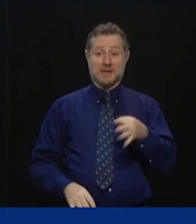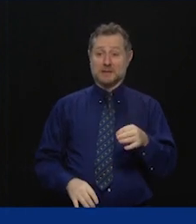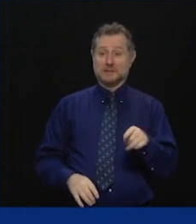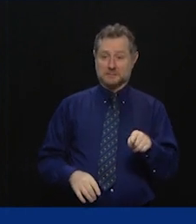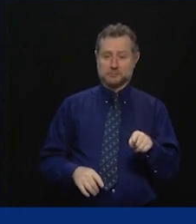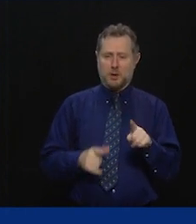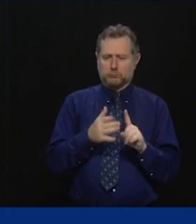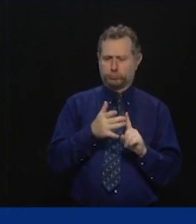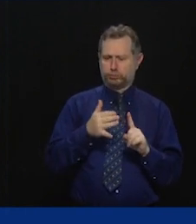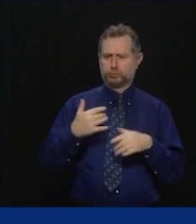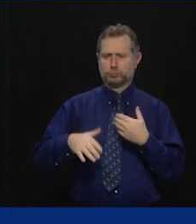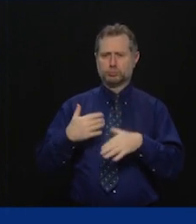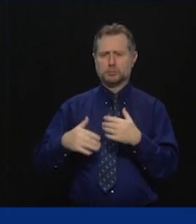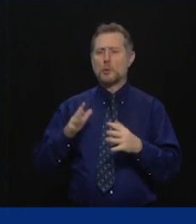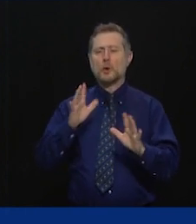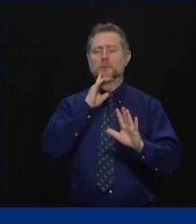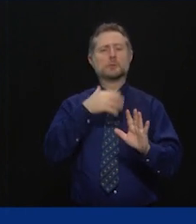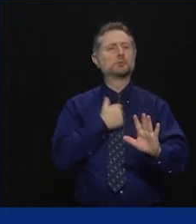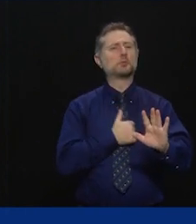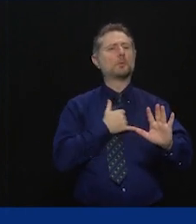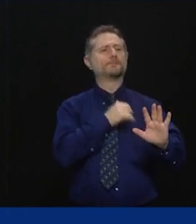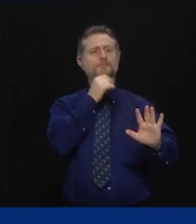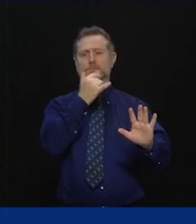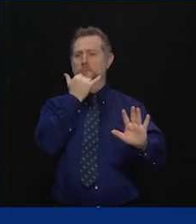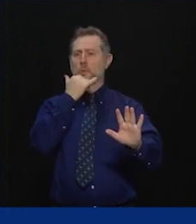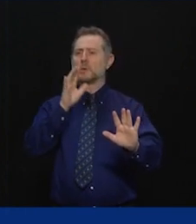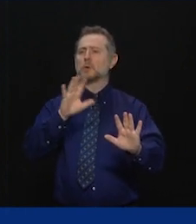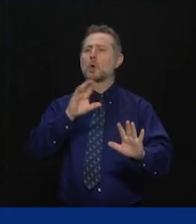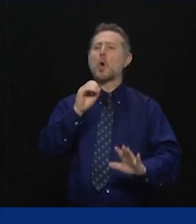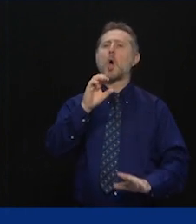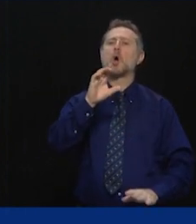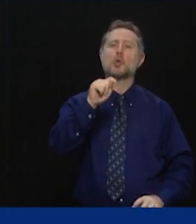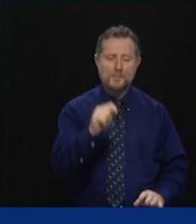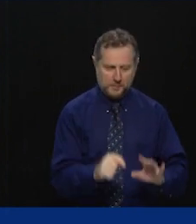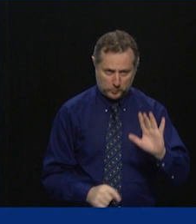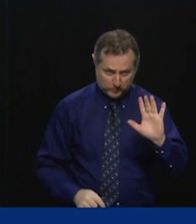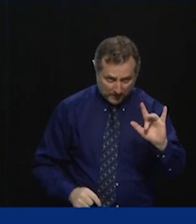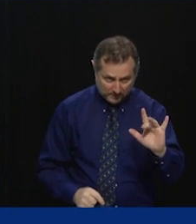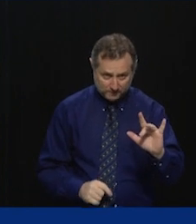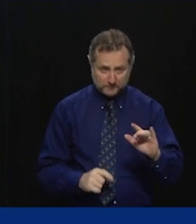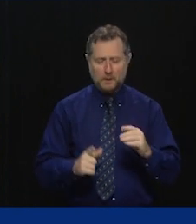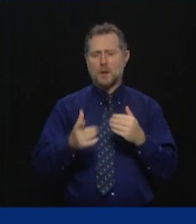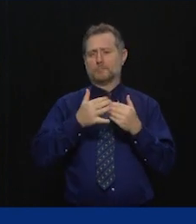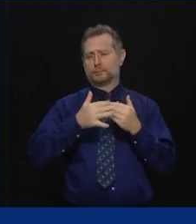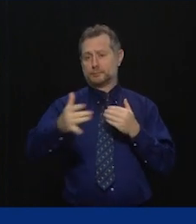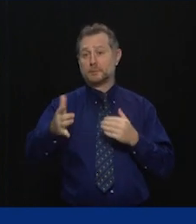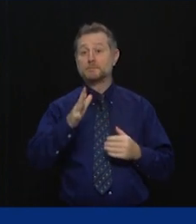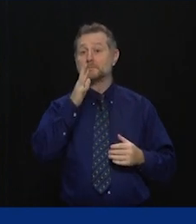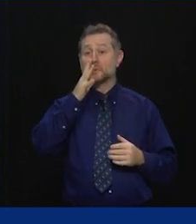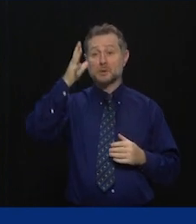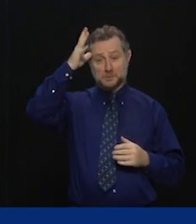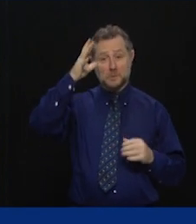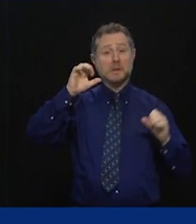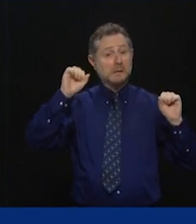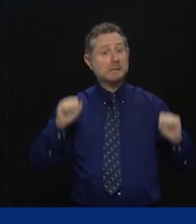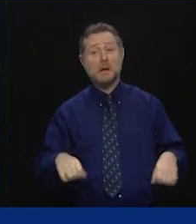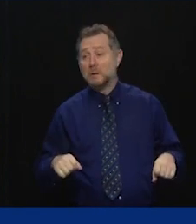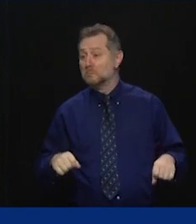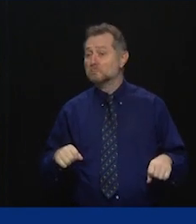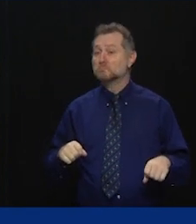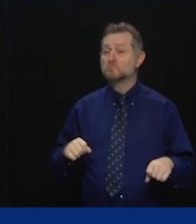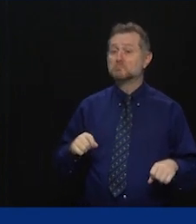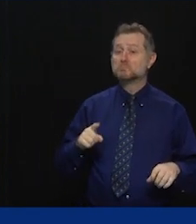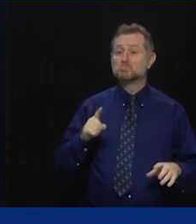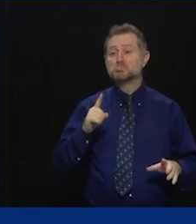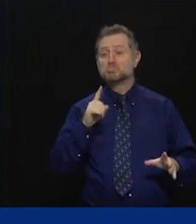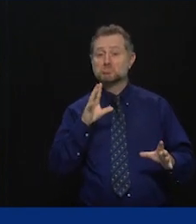to, 10/25, October 25th. And parents can enter for their children as well, for kids under 18. And